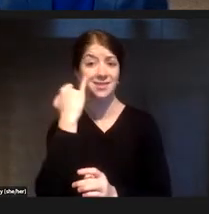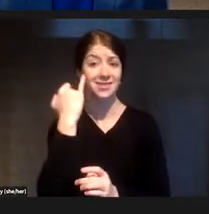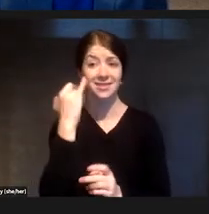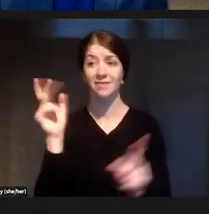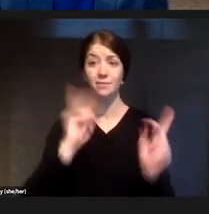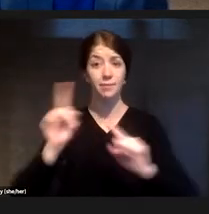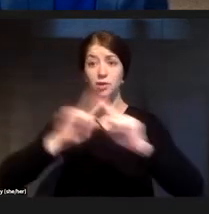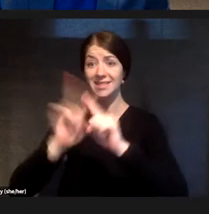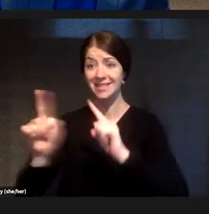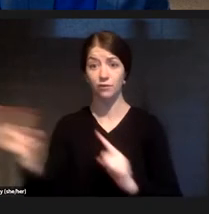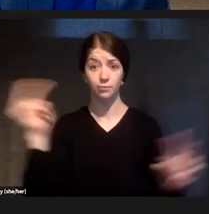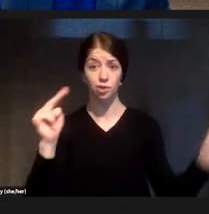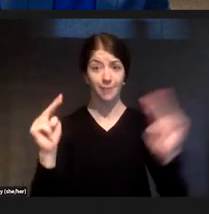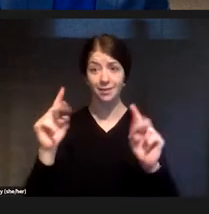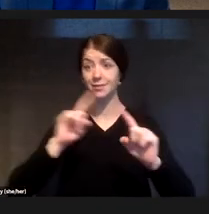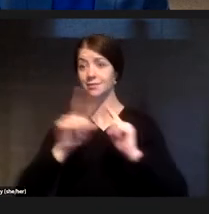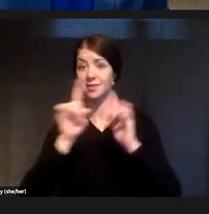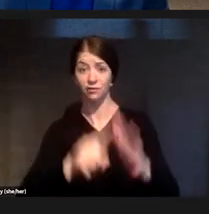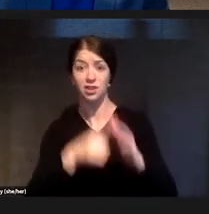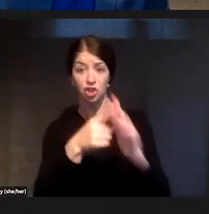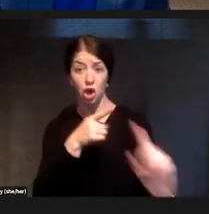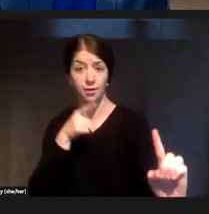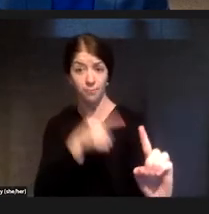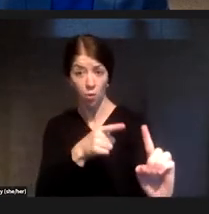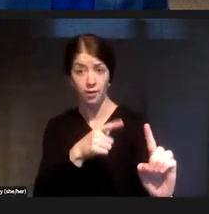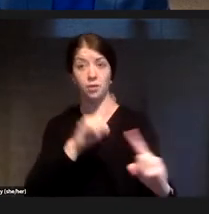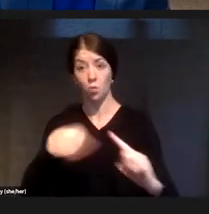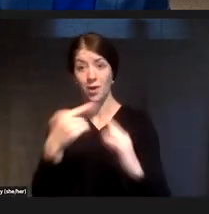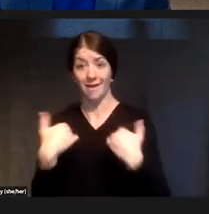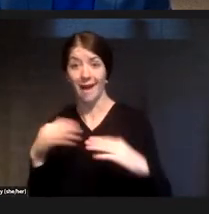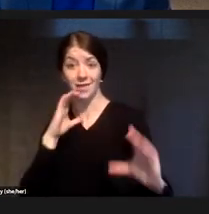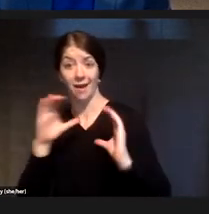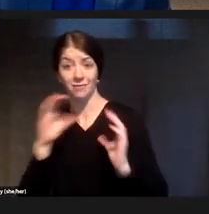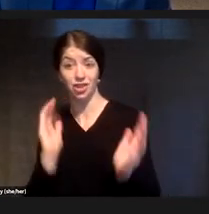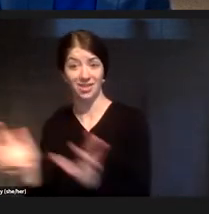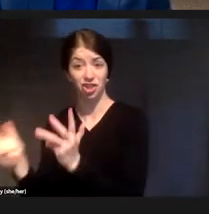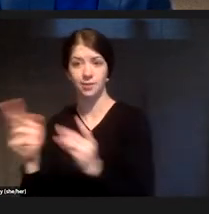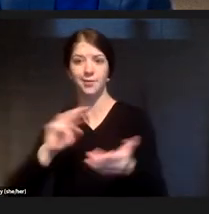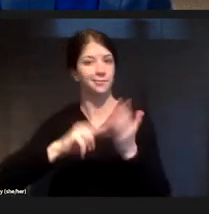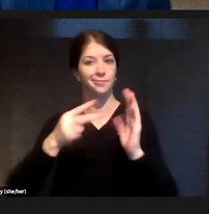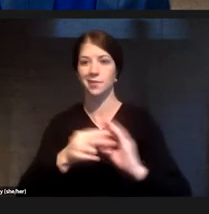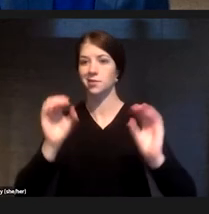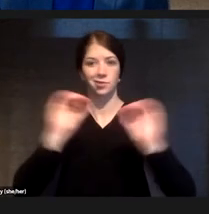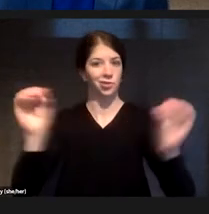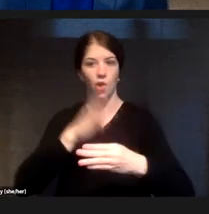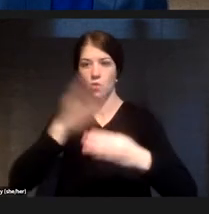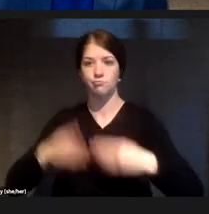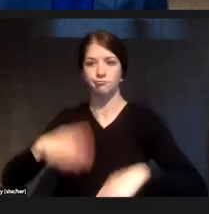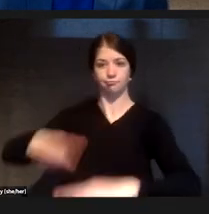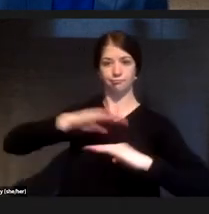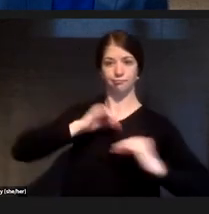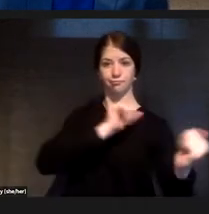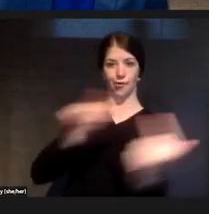in a conversation, we are never going to get to the point where we come to a conclusion that is going to be satisfactory for all.